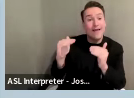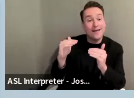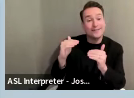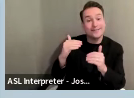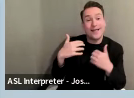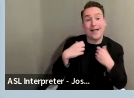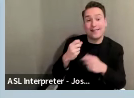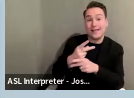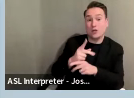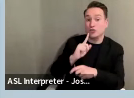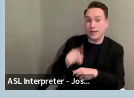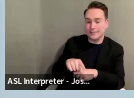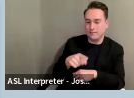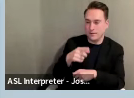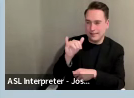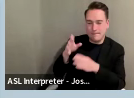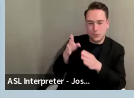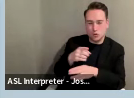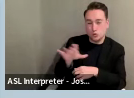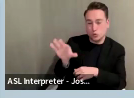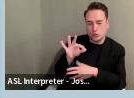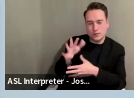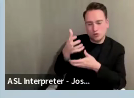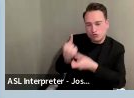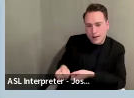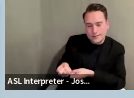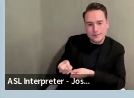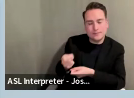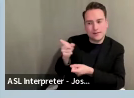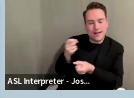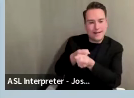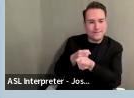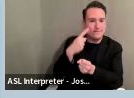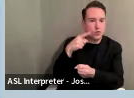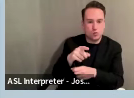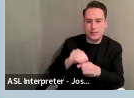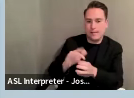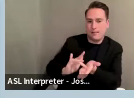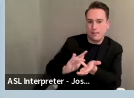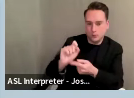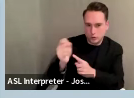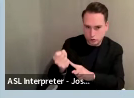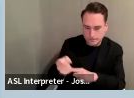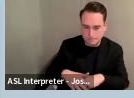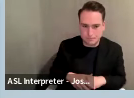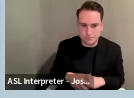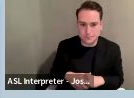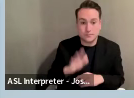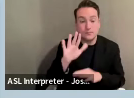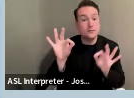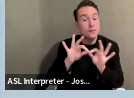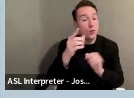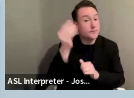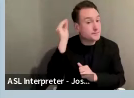you, once again, wholeheartedly trust to advocate for you in that medical setting. Something to keep in mind is while